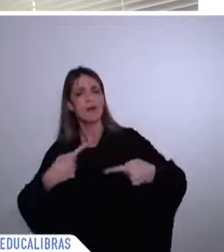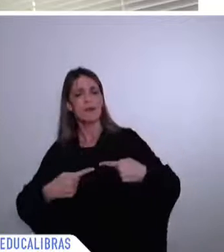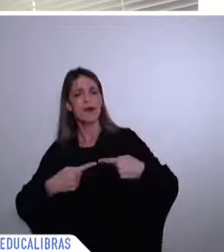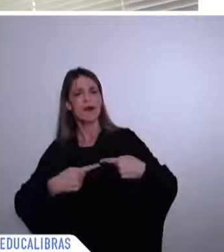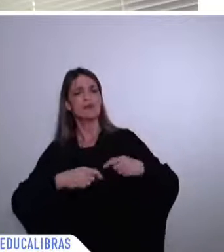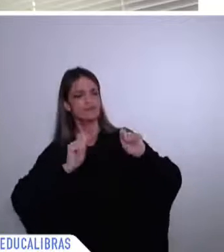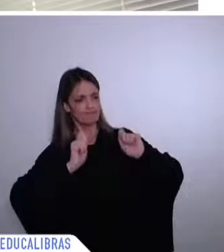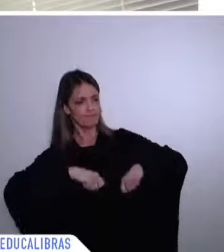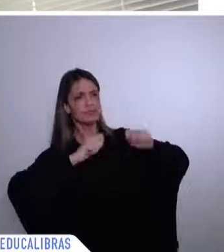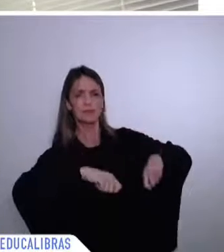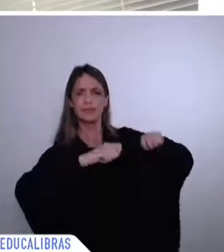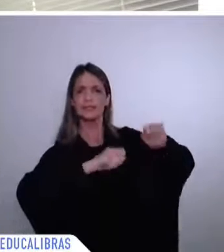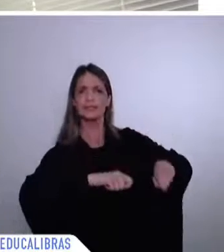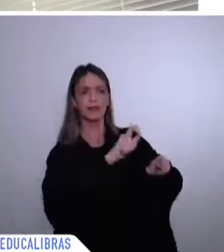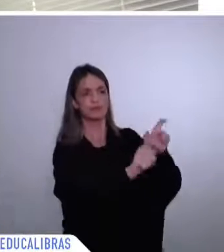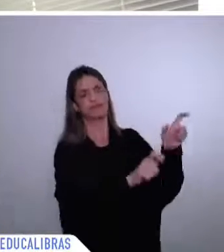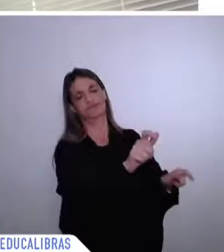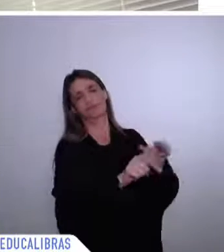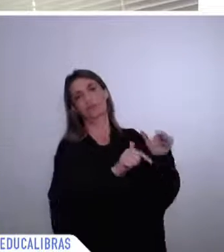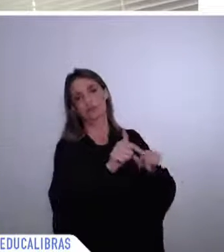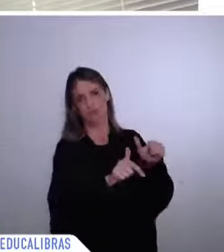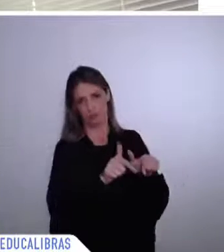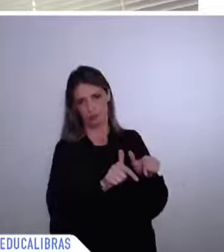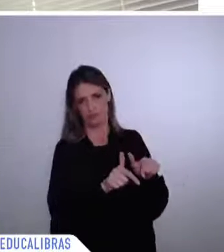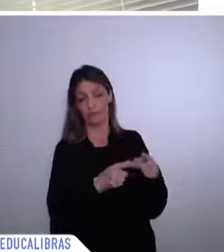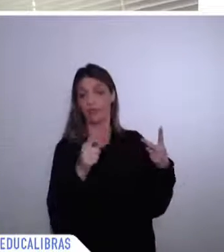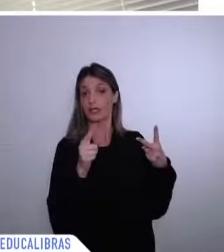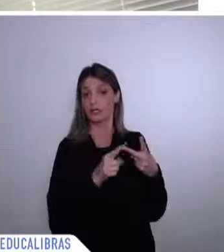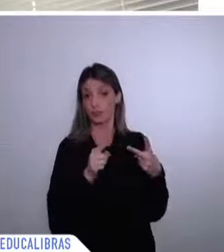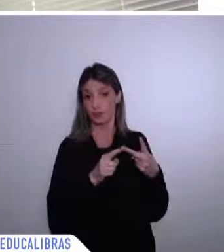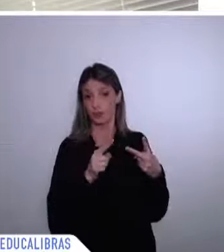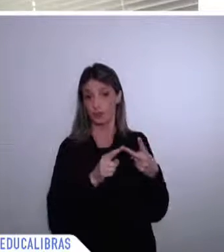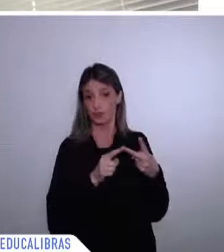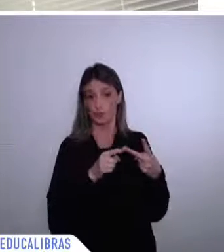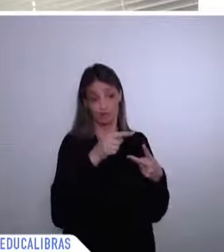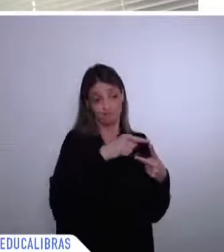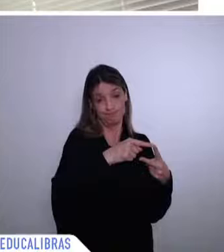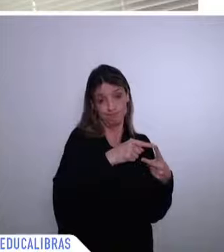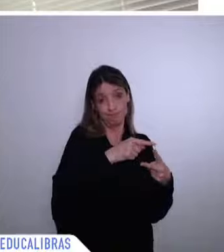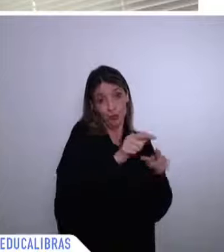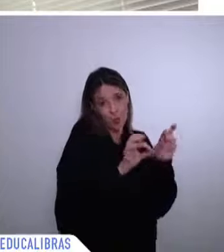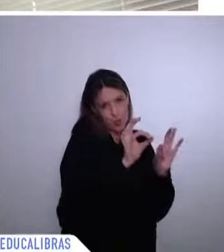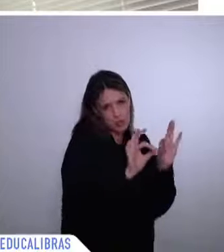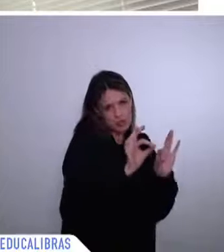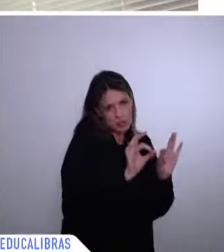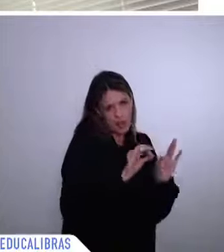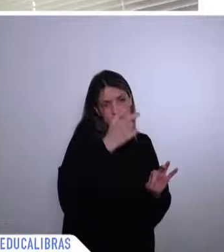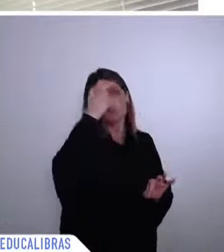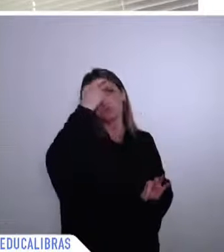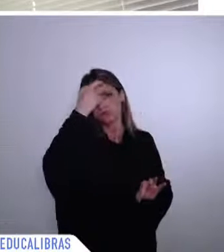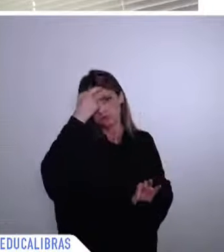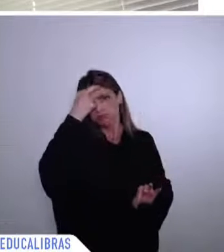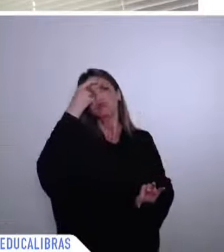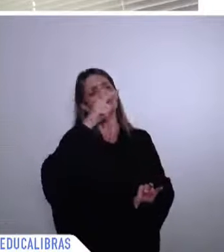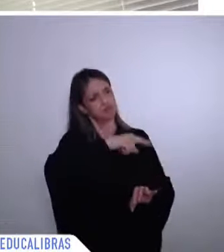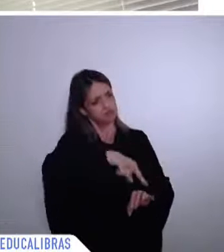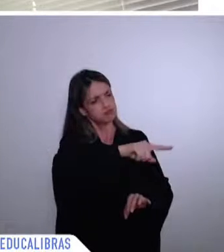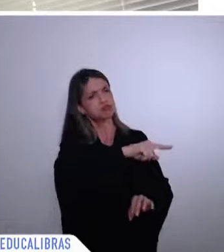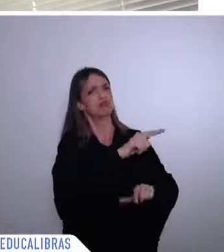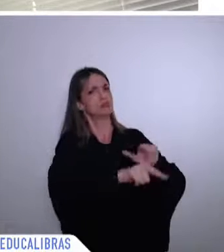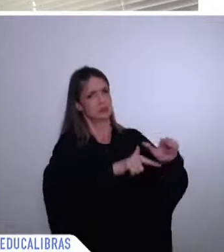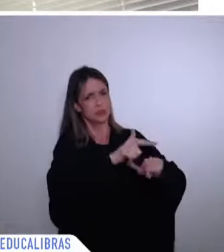have to develop and maintain dialogues with them and raise their capacity for